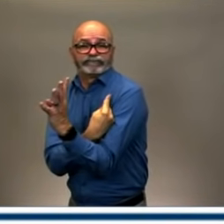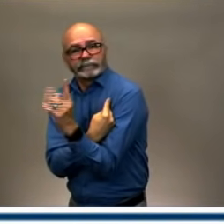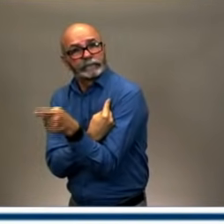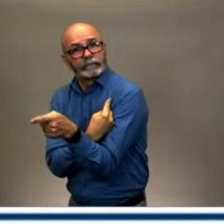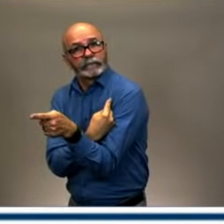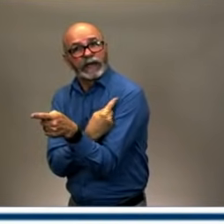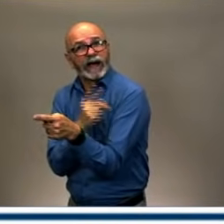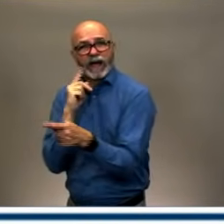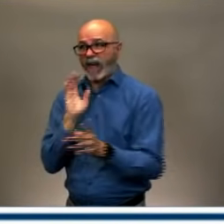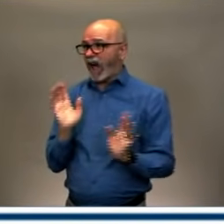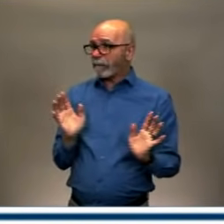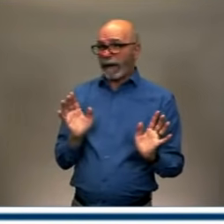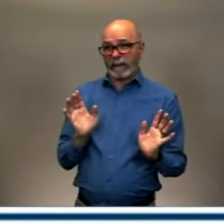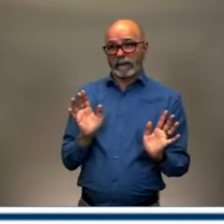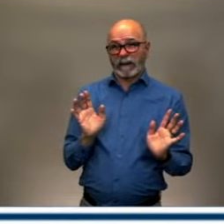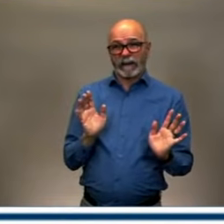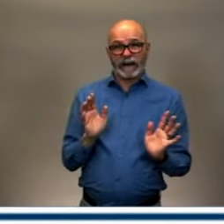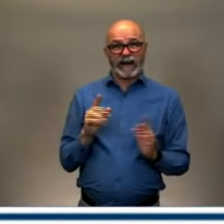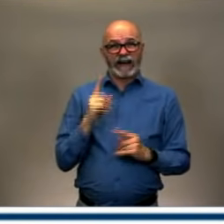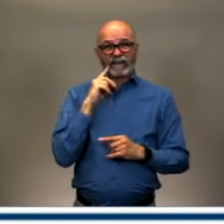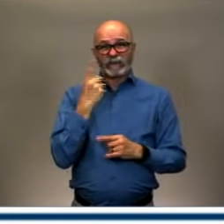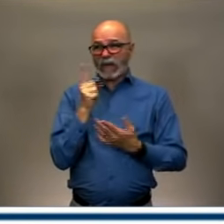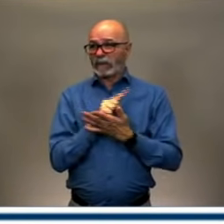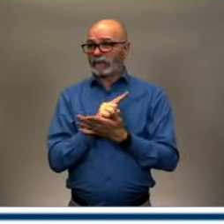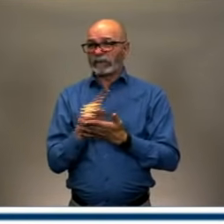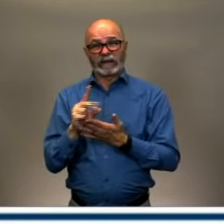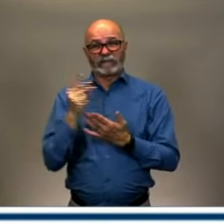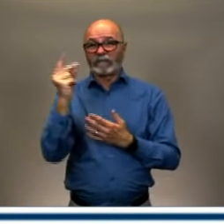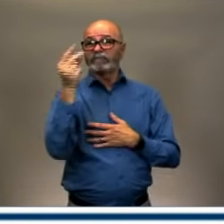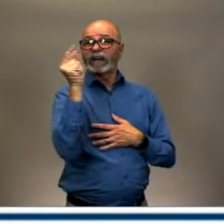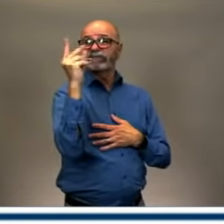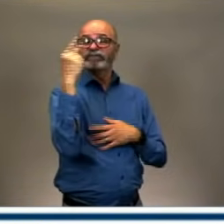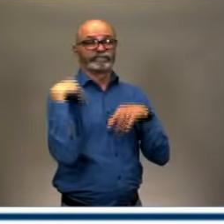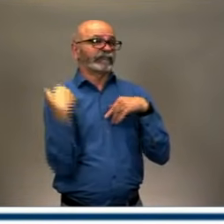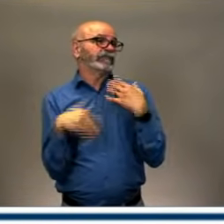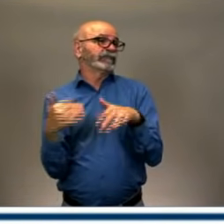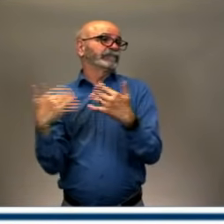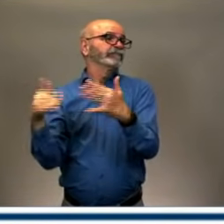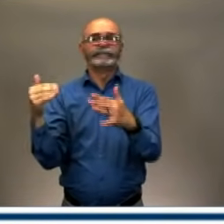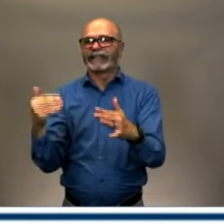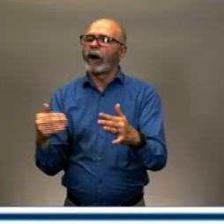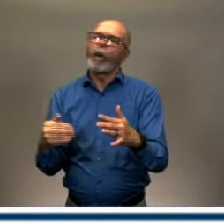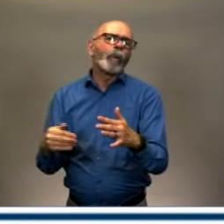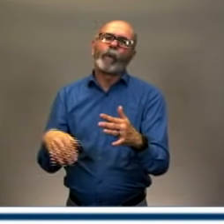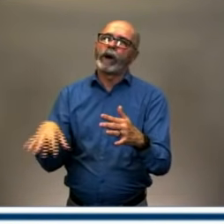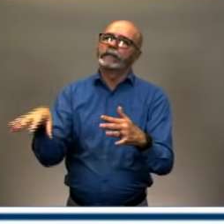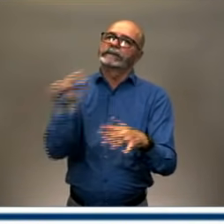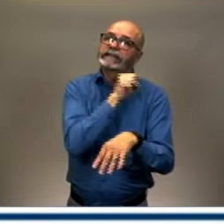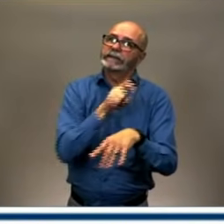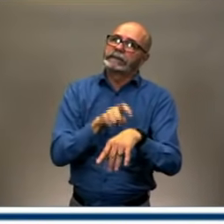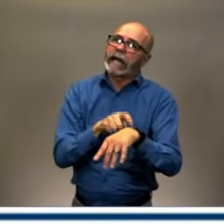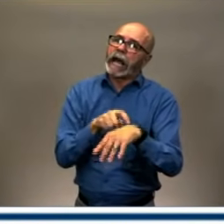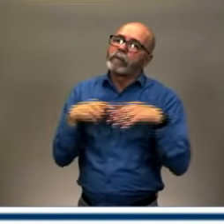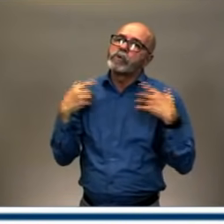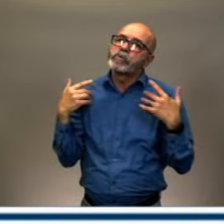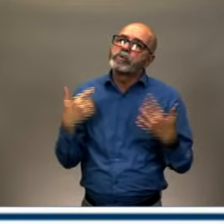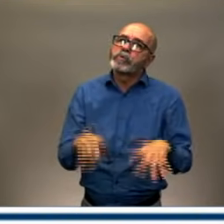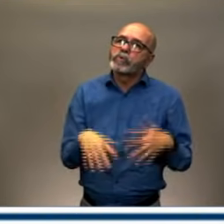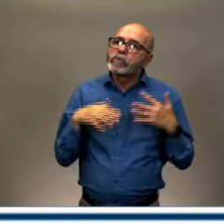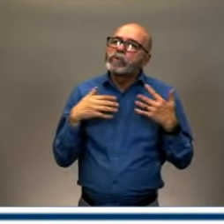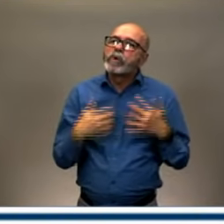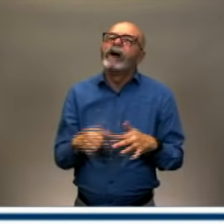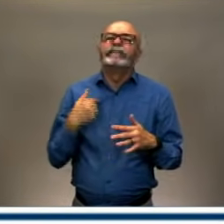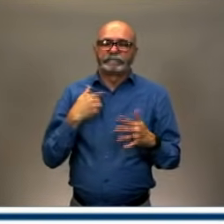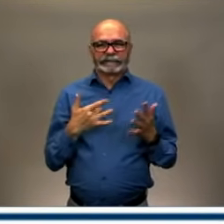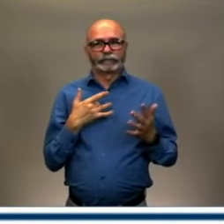100 in a week or two. It takes some time as we scale up. But I'm very comfortable and confident that we are